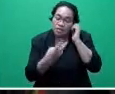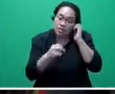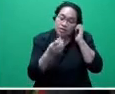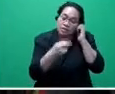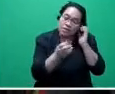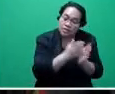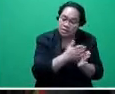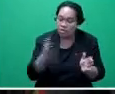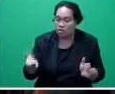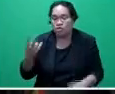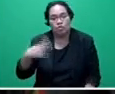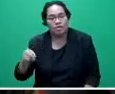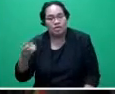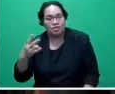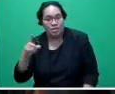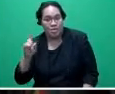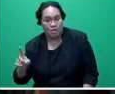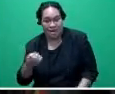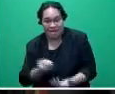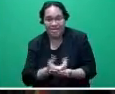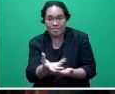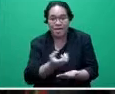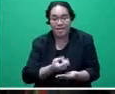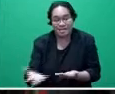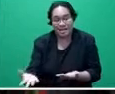2020-21 total expenditure in the Fisheries, Ministry of Fisheries is